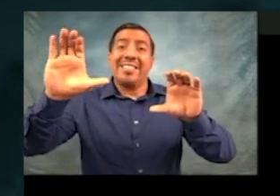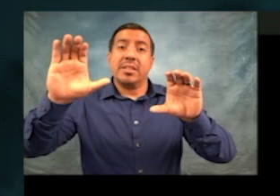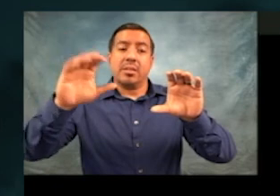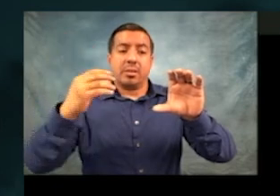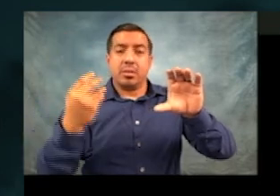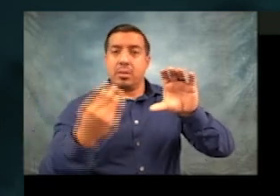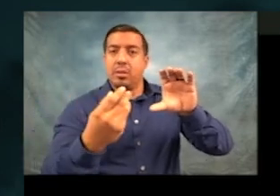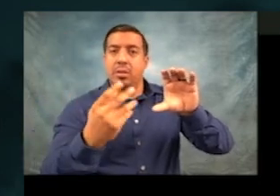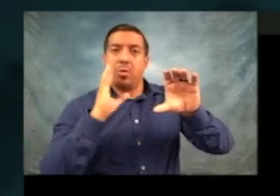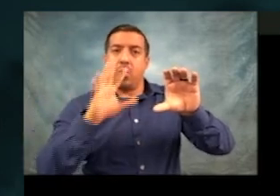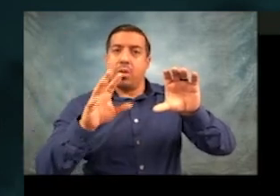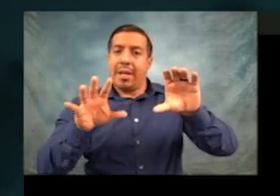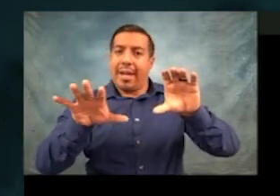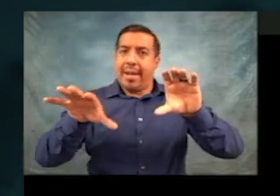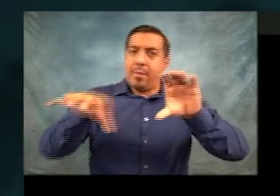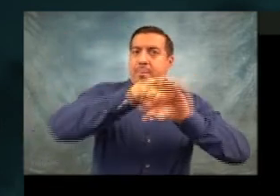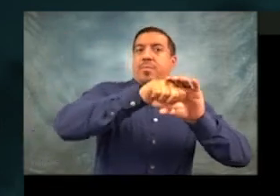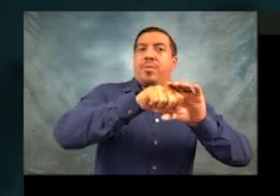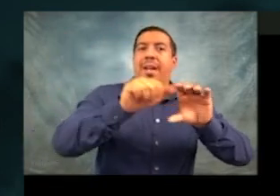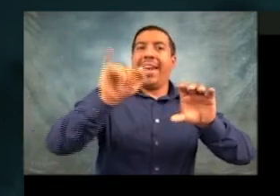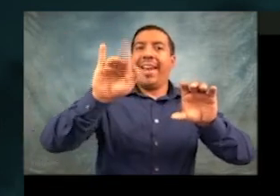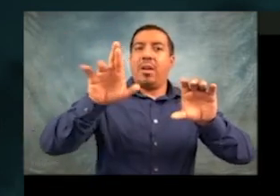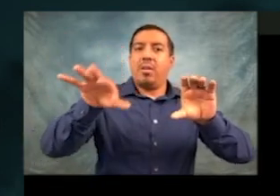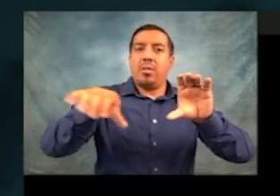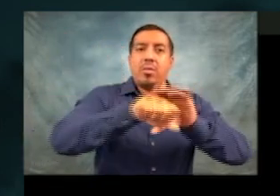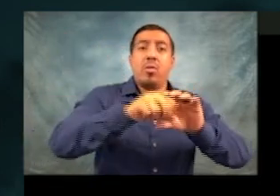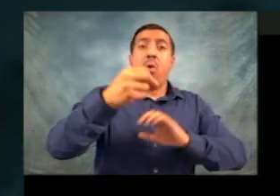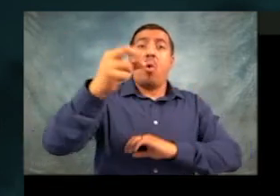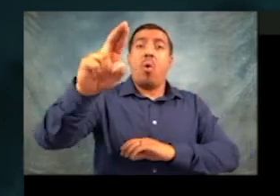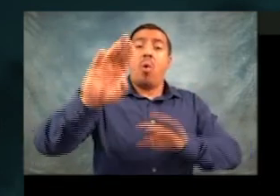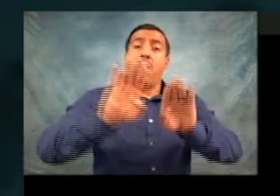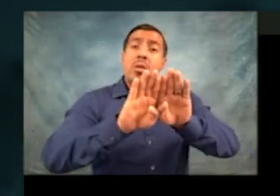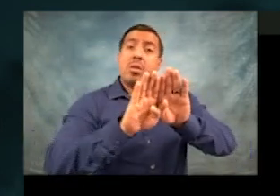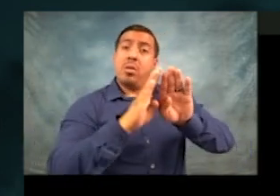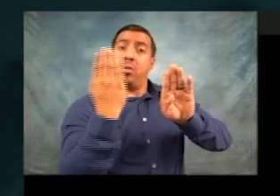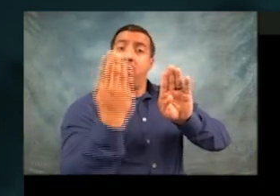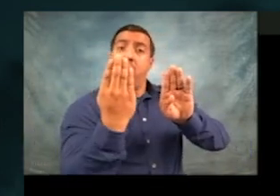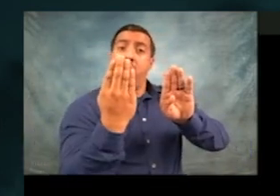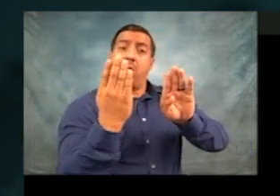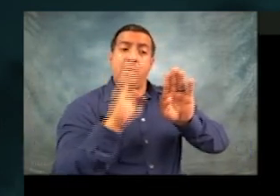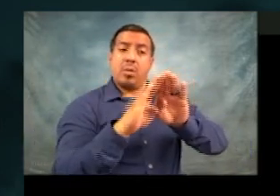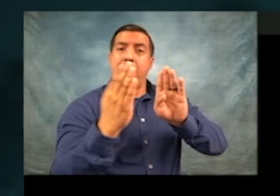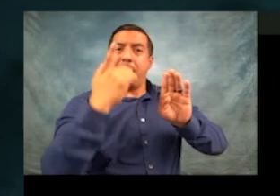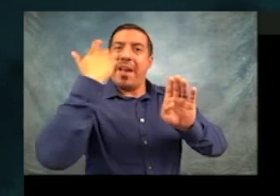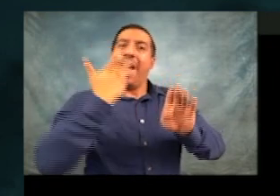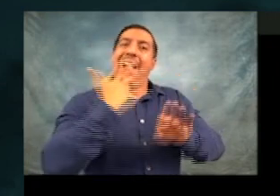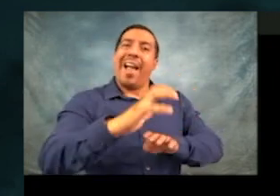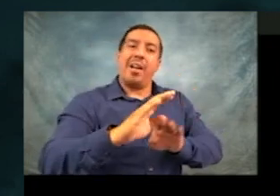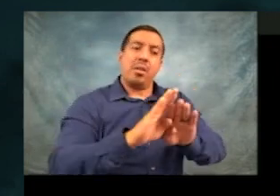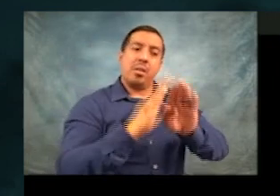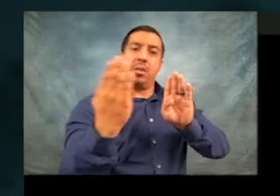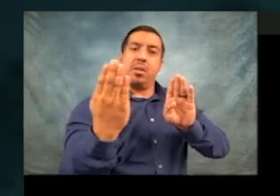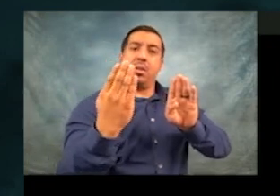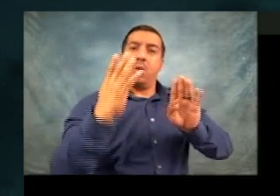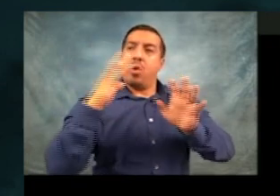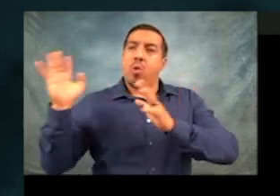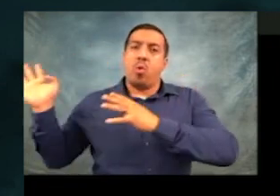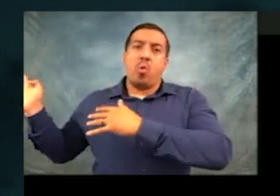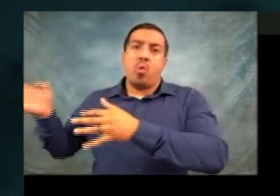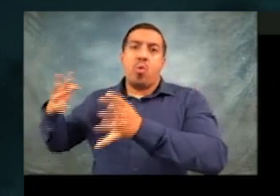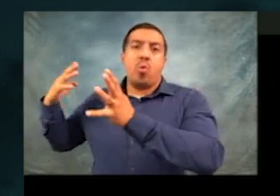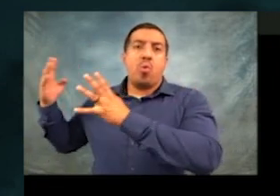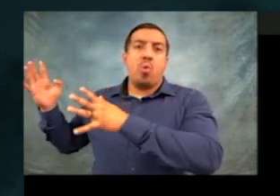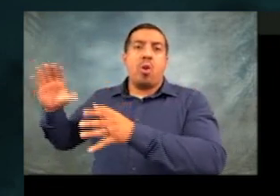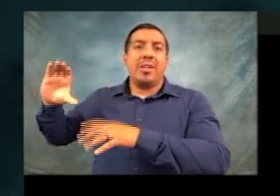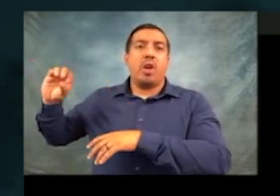pump it into the house, or they have their doors open to get circulation in the house because it's hot, and the winds blow that